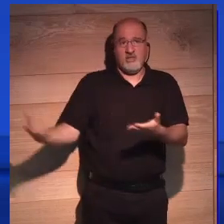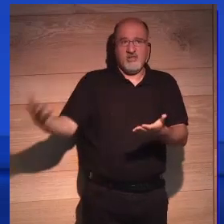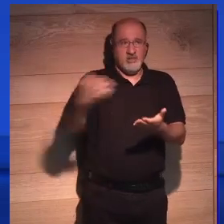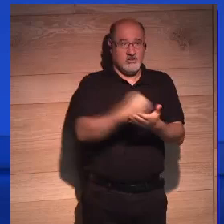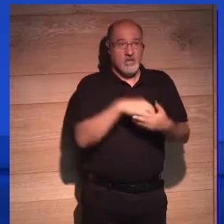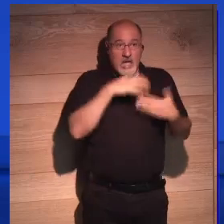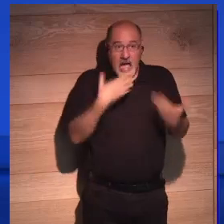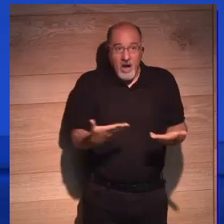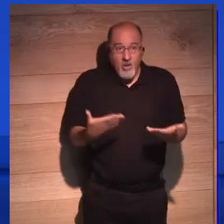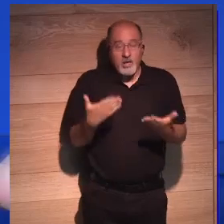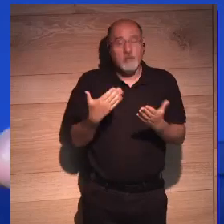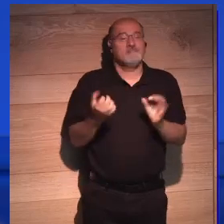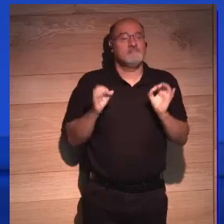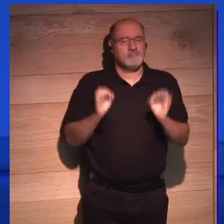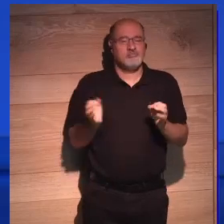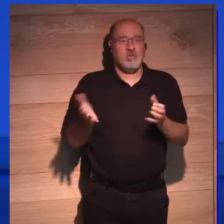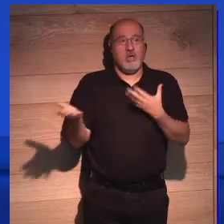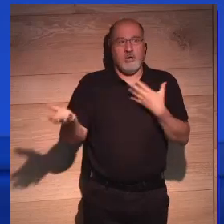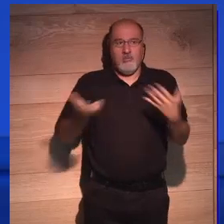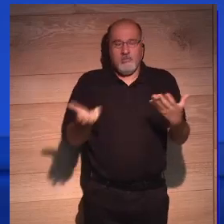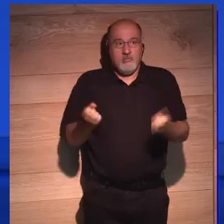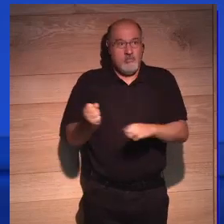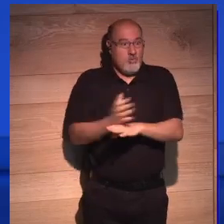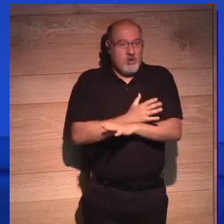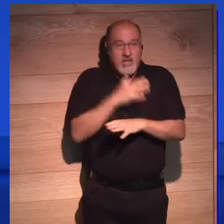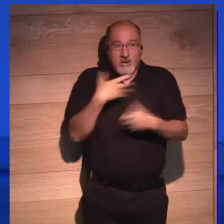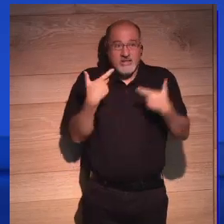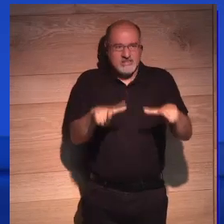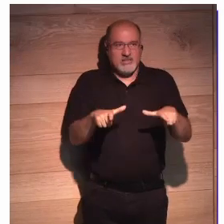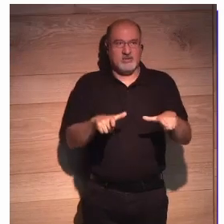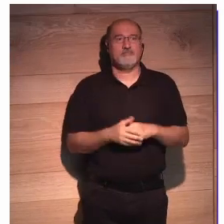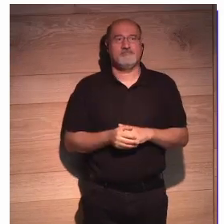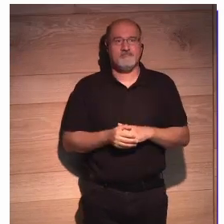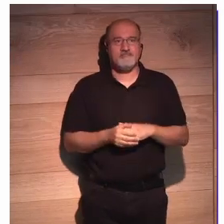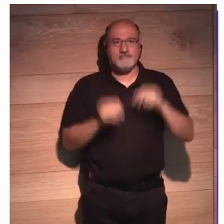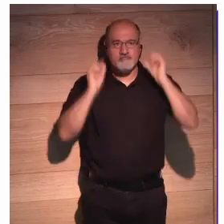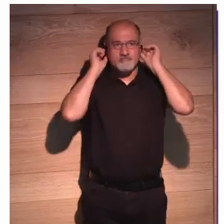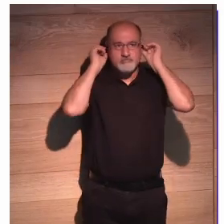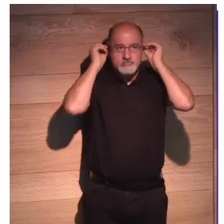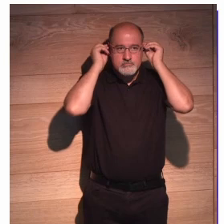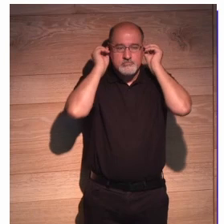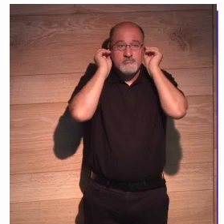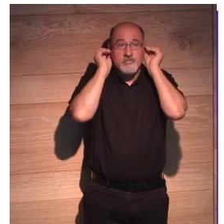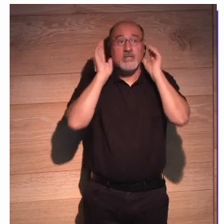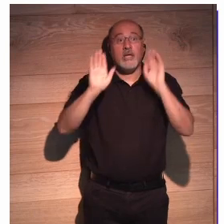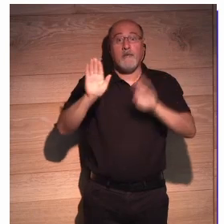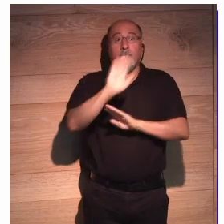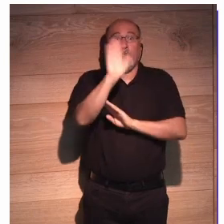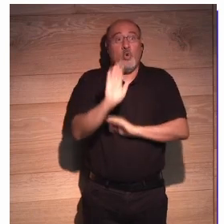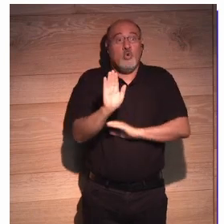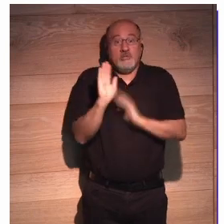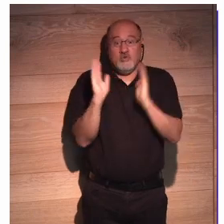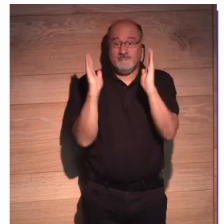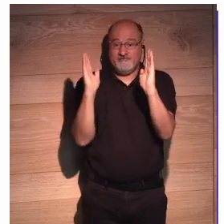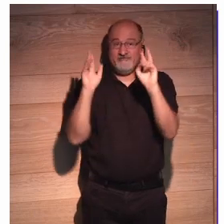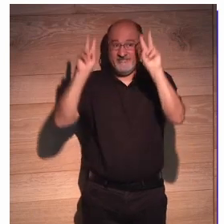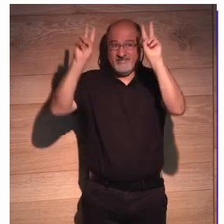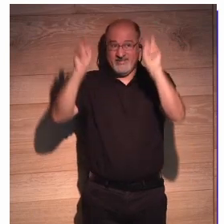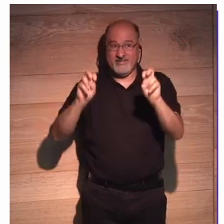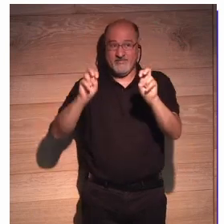sector. I want to conclude by probably the most important part of the evening, which